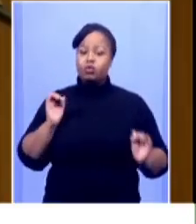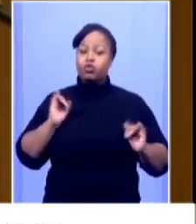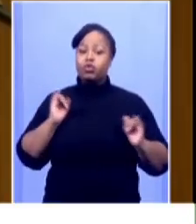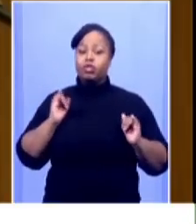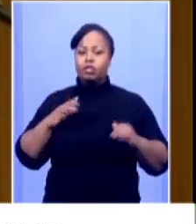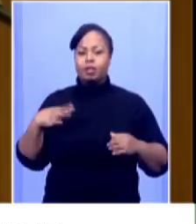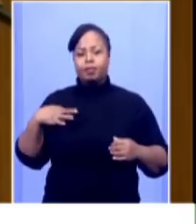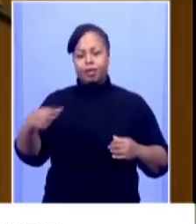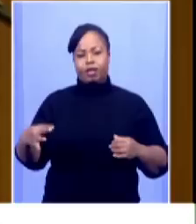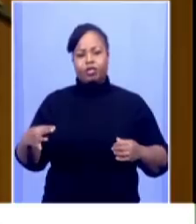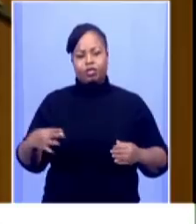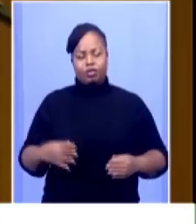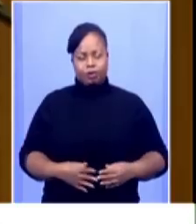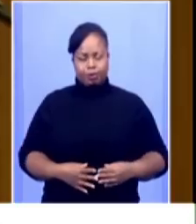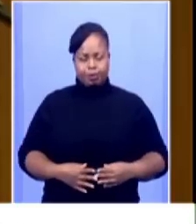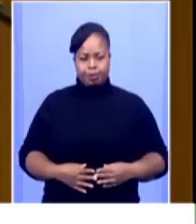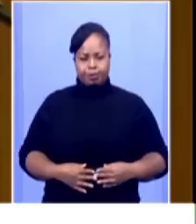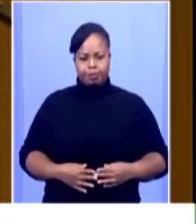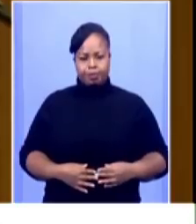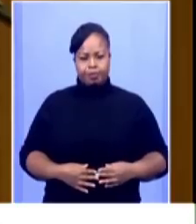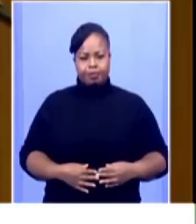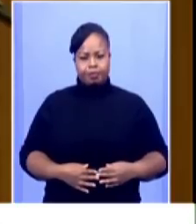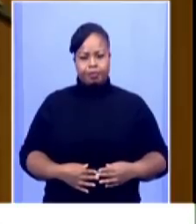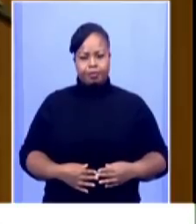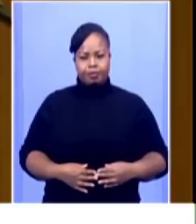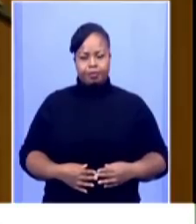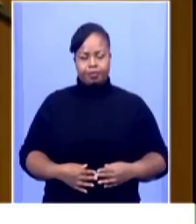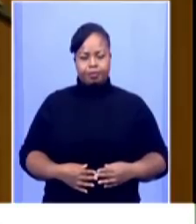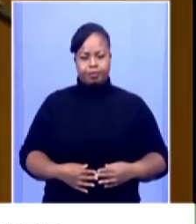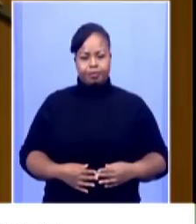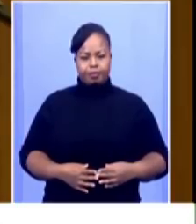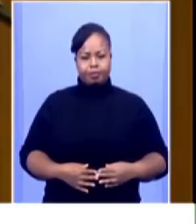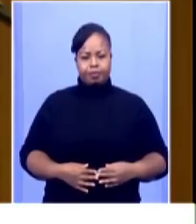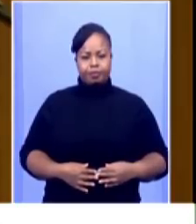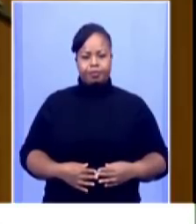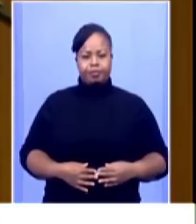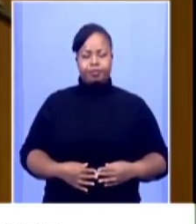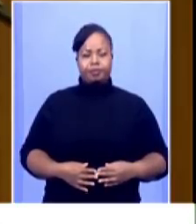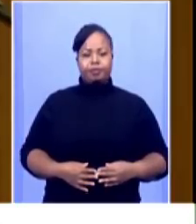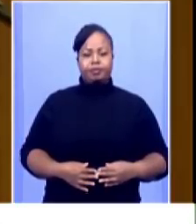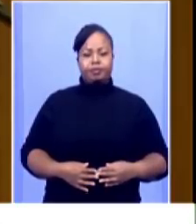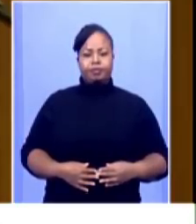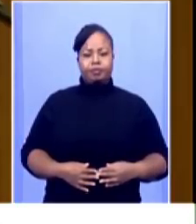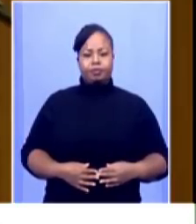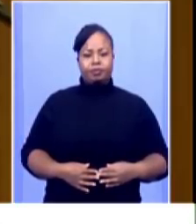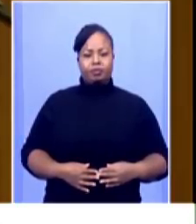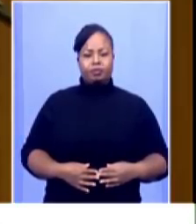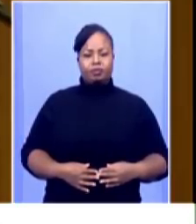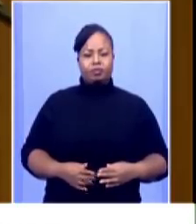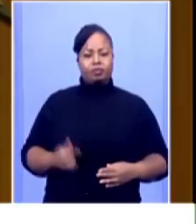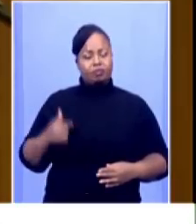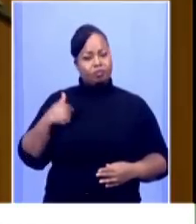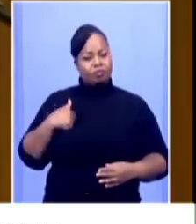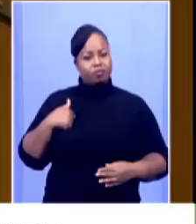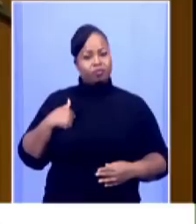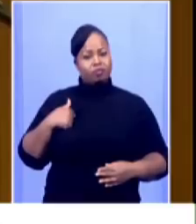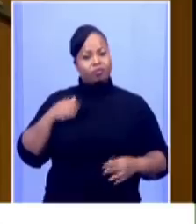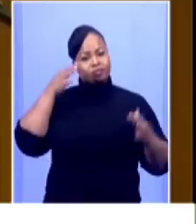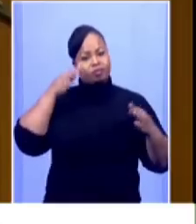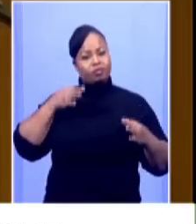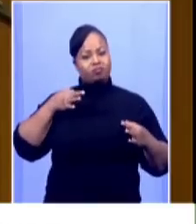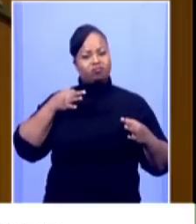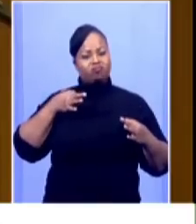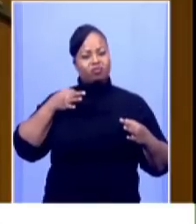and a post-urgent application, and I wrote the judgment